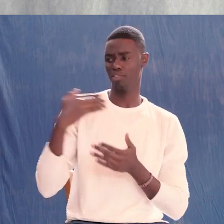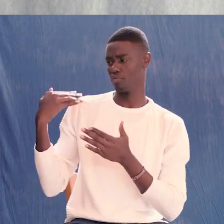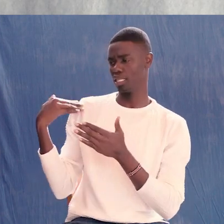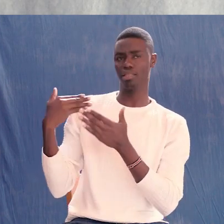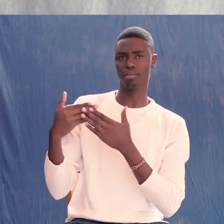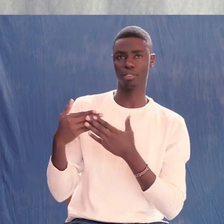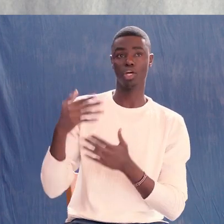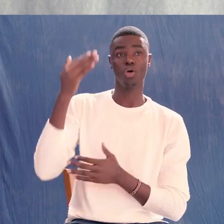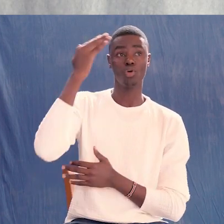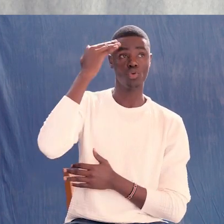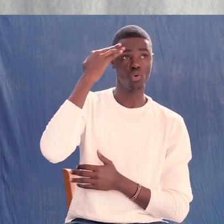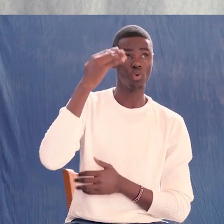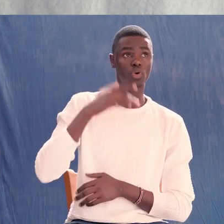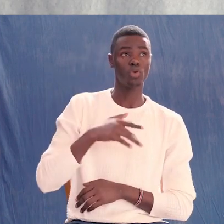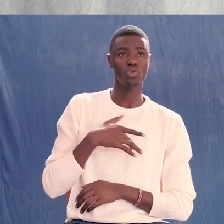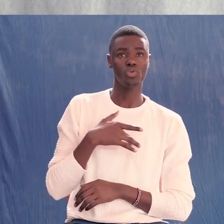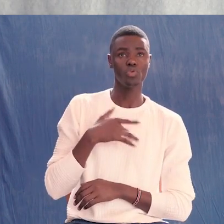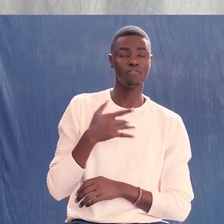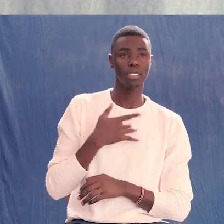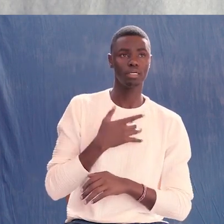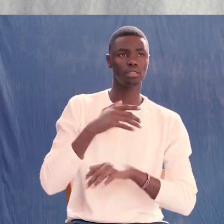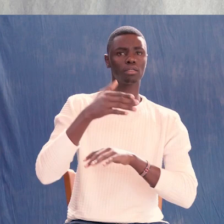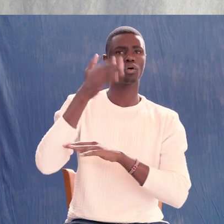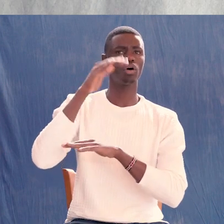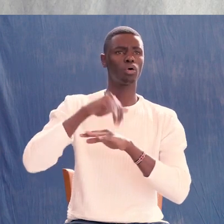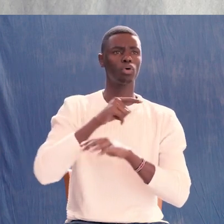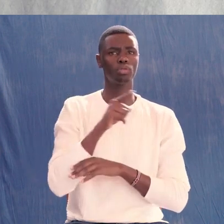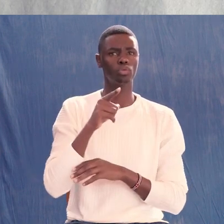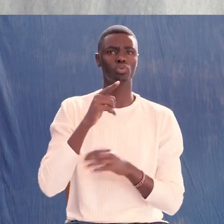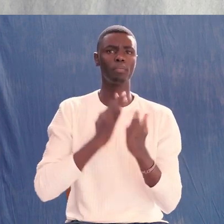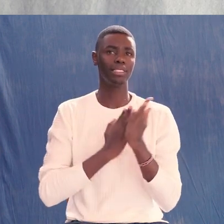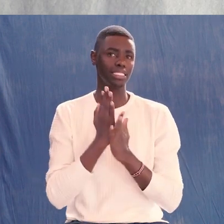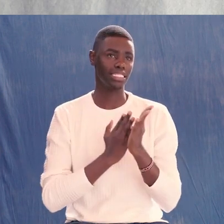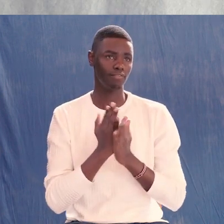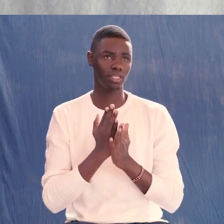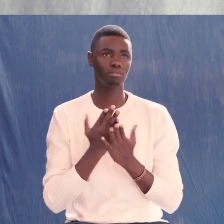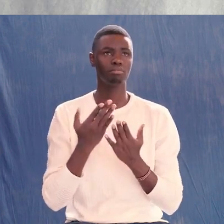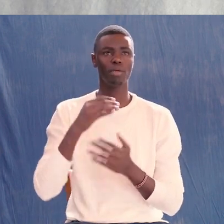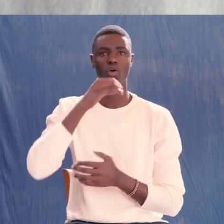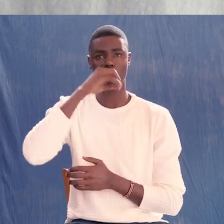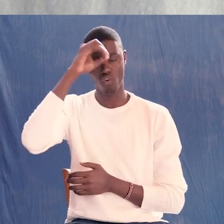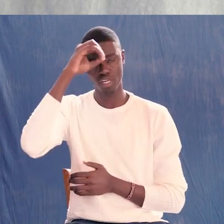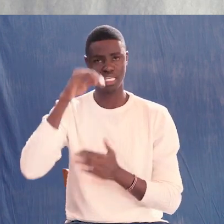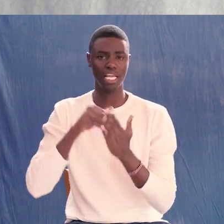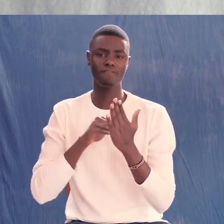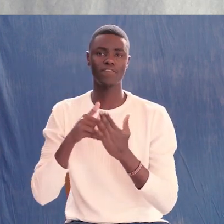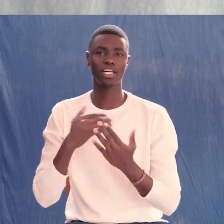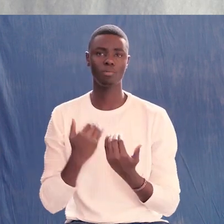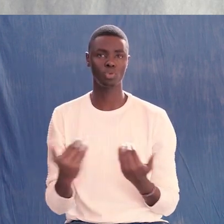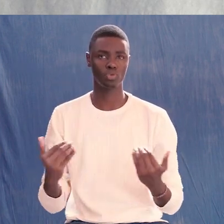will know that we are feeling this call of God upon our lives to be serving orphans and vulnerable children.